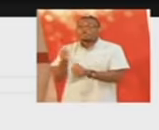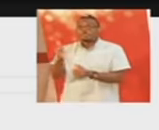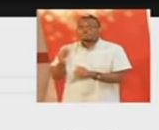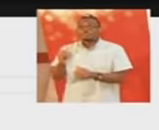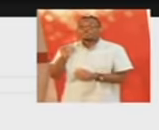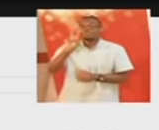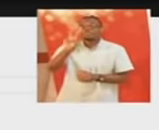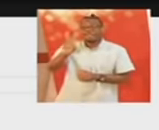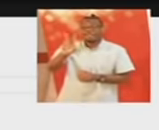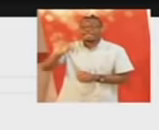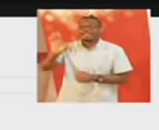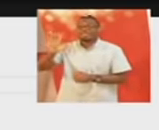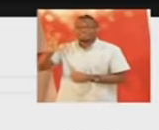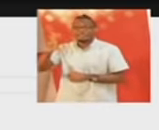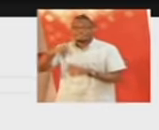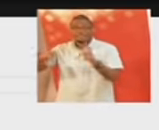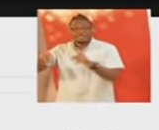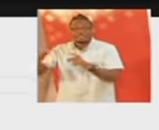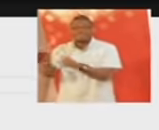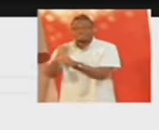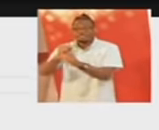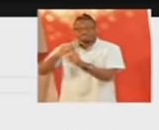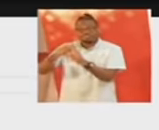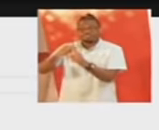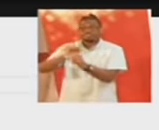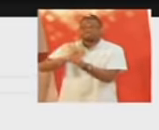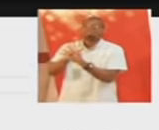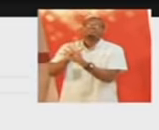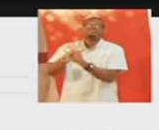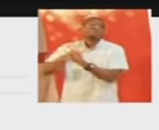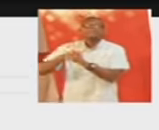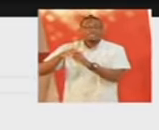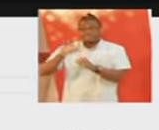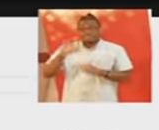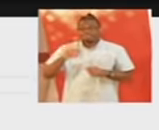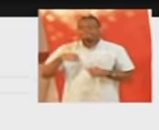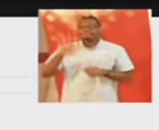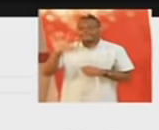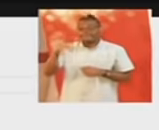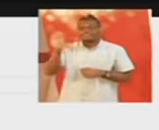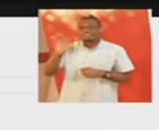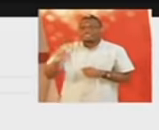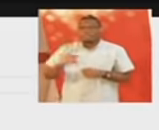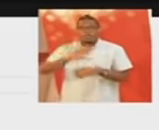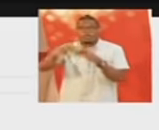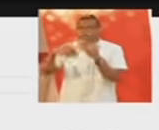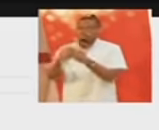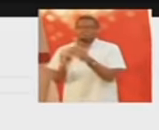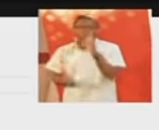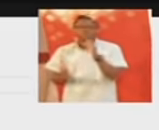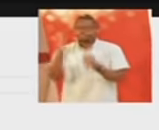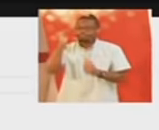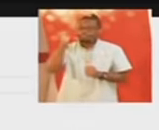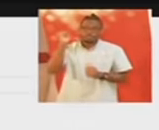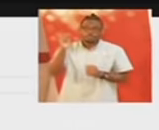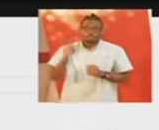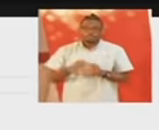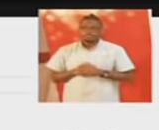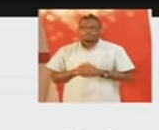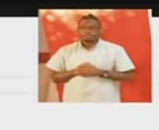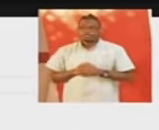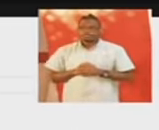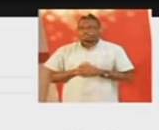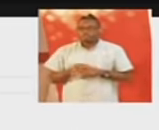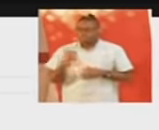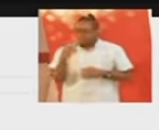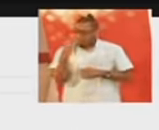cases, representing 25.5% of all the cases in Trinidad. Of course, we go around. If we go